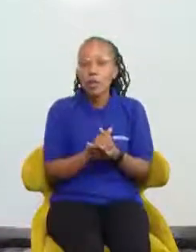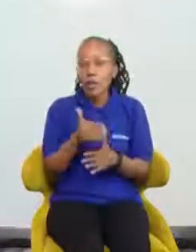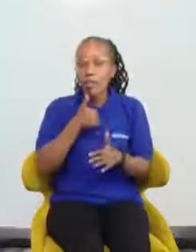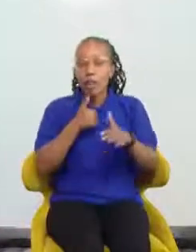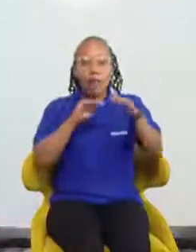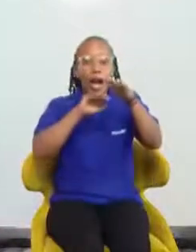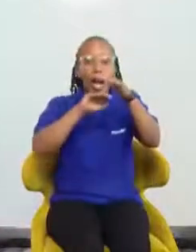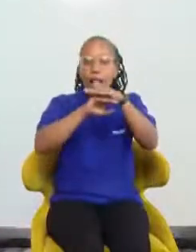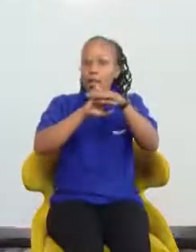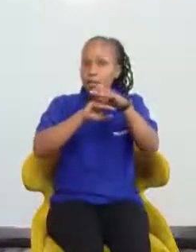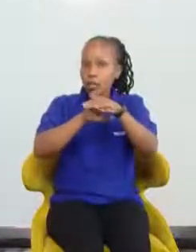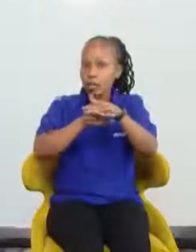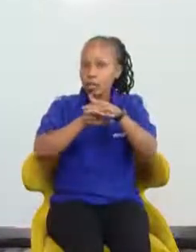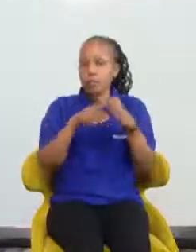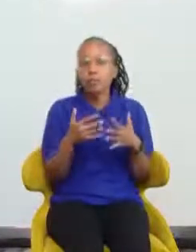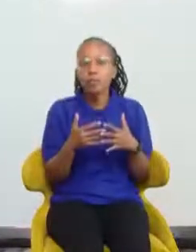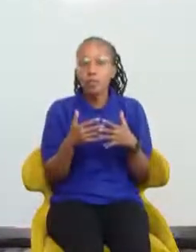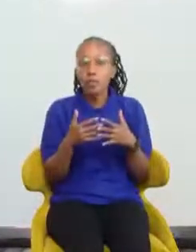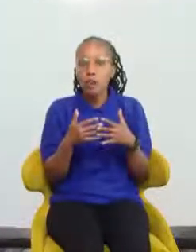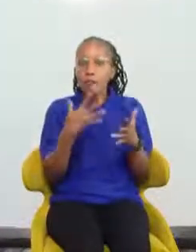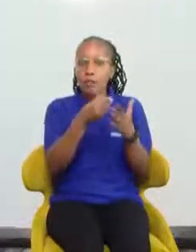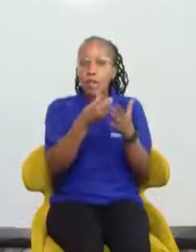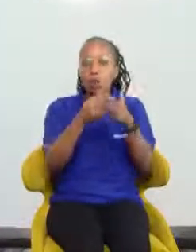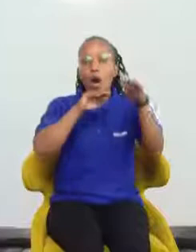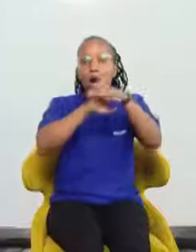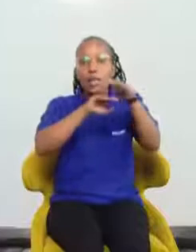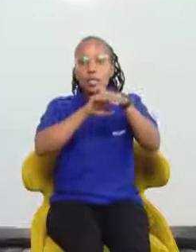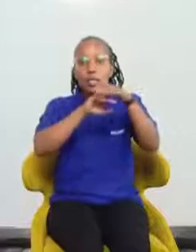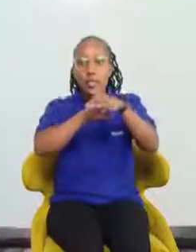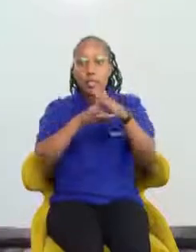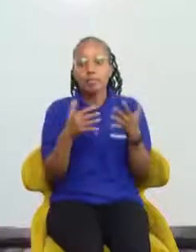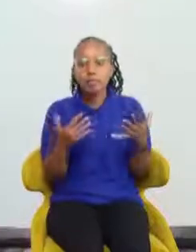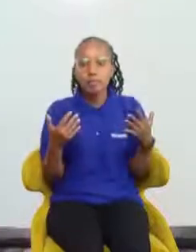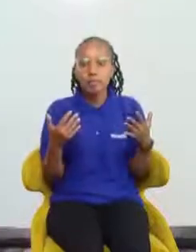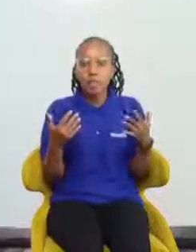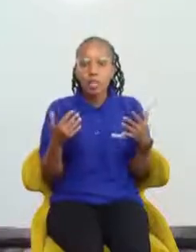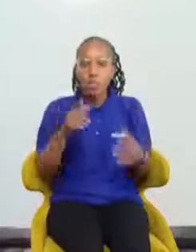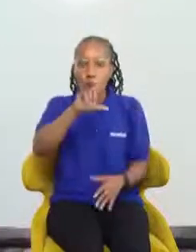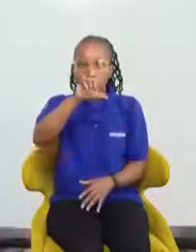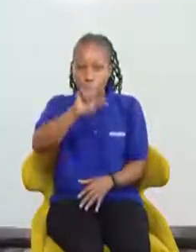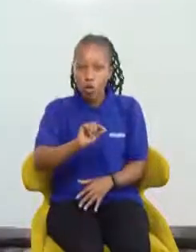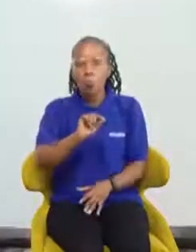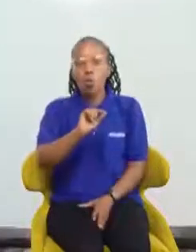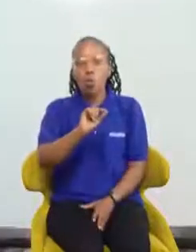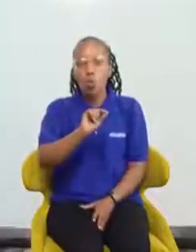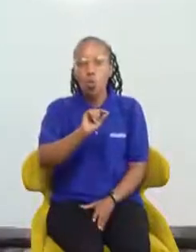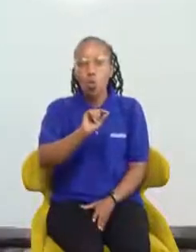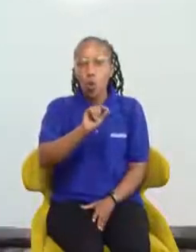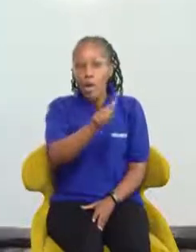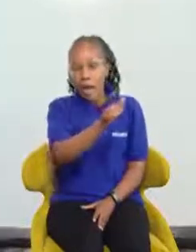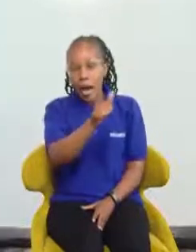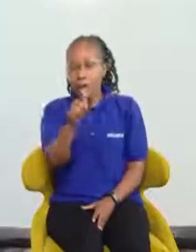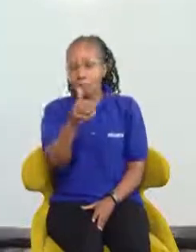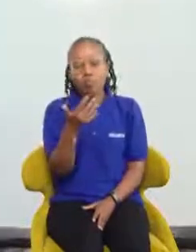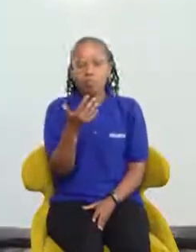access to it, like financial access. They should be affordable to them, otherwise